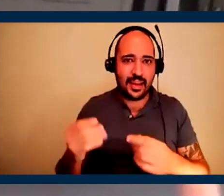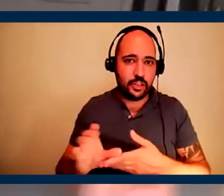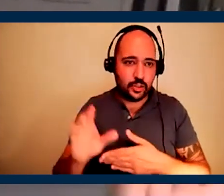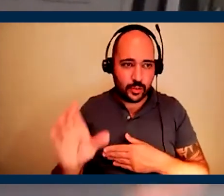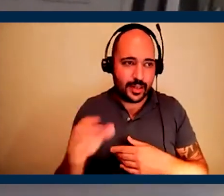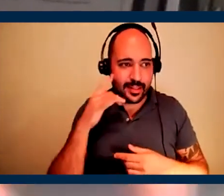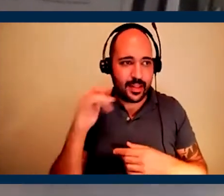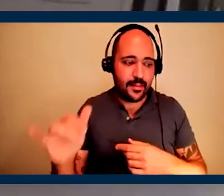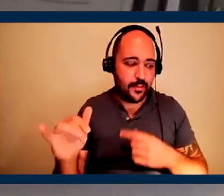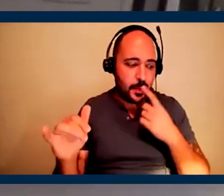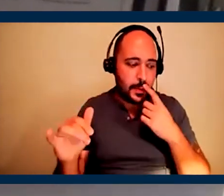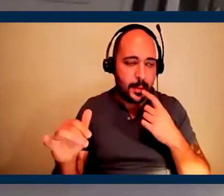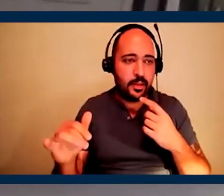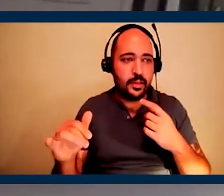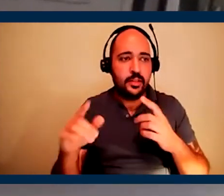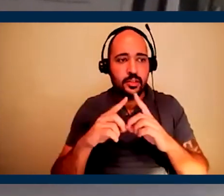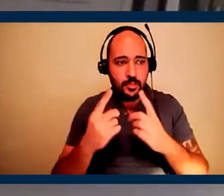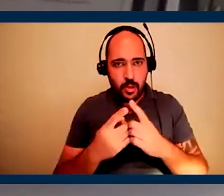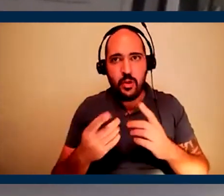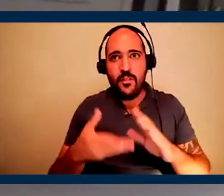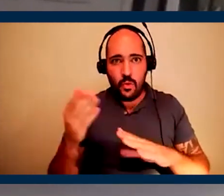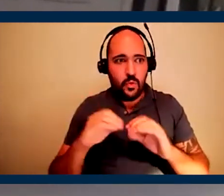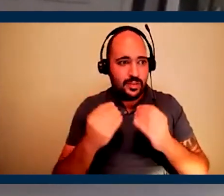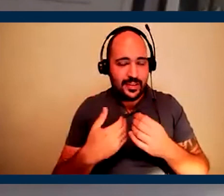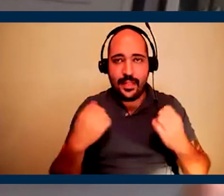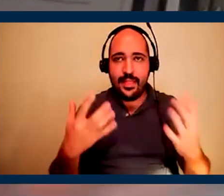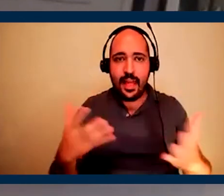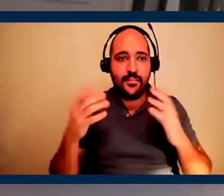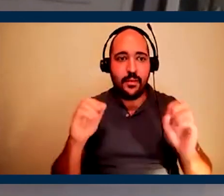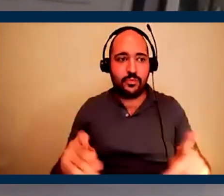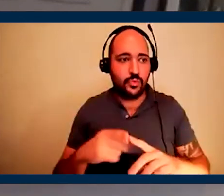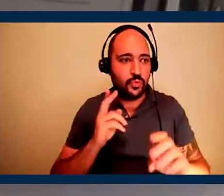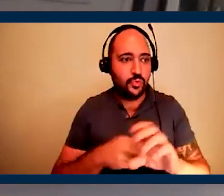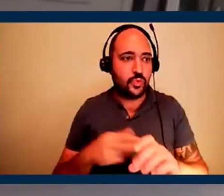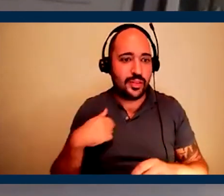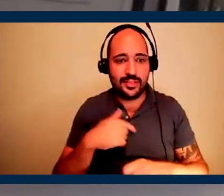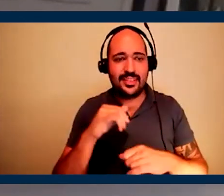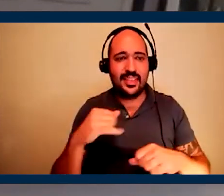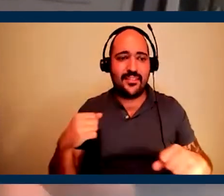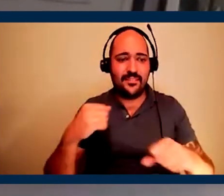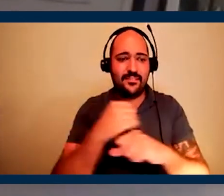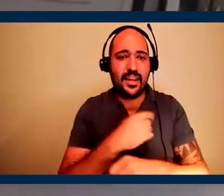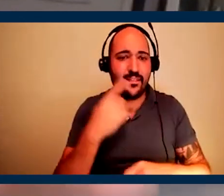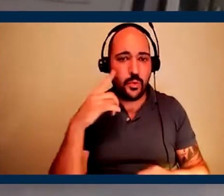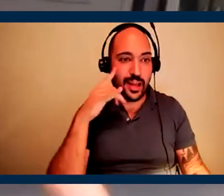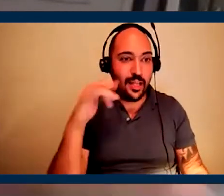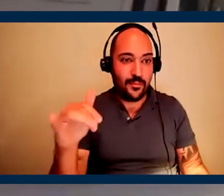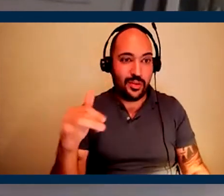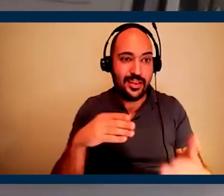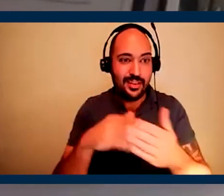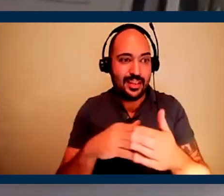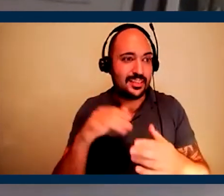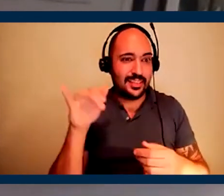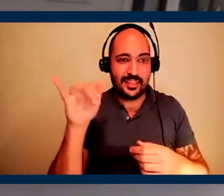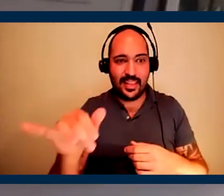Party Department of Organizing has lots of opportunities for you to join us in this fight for California against the